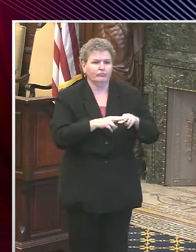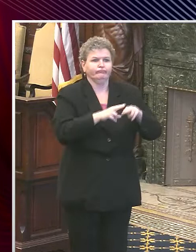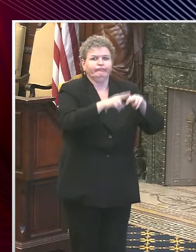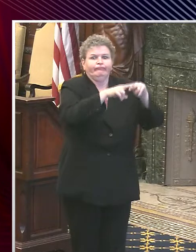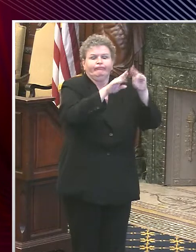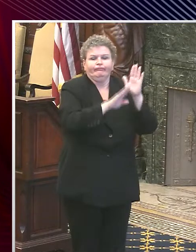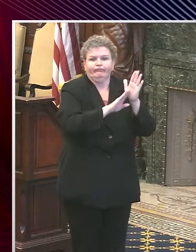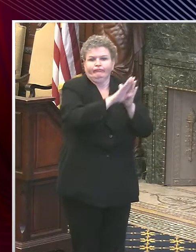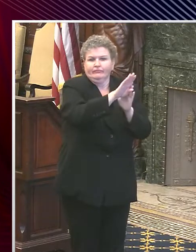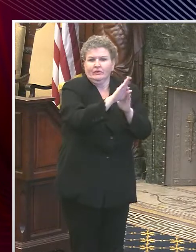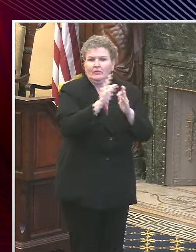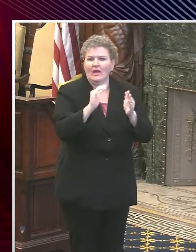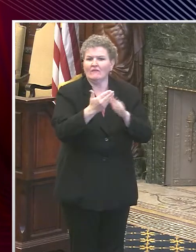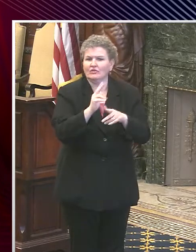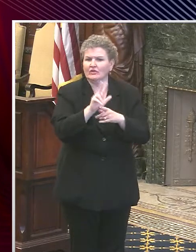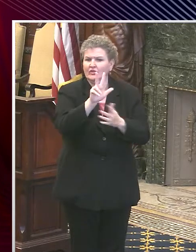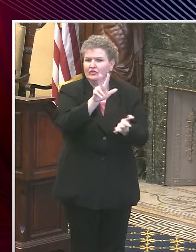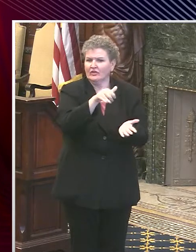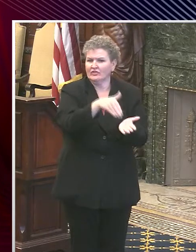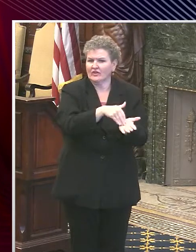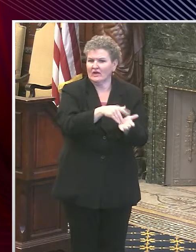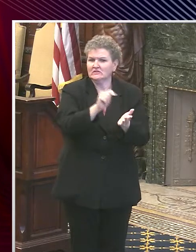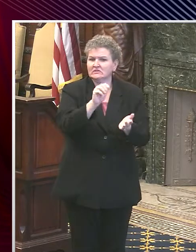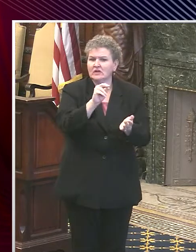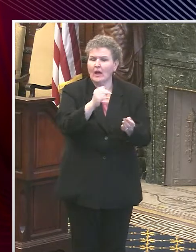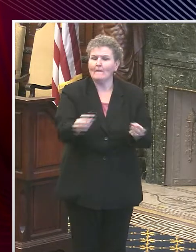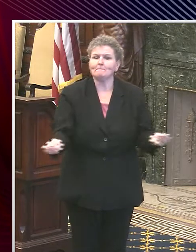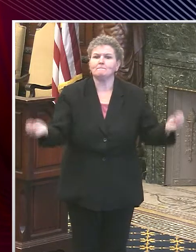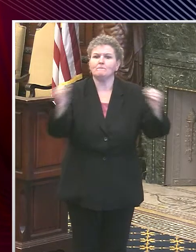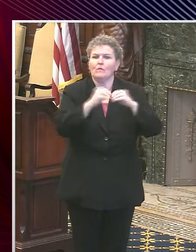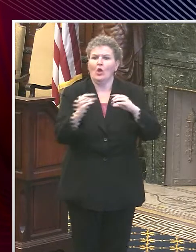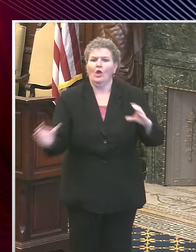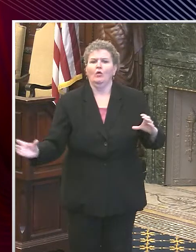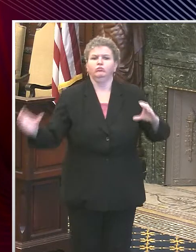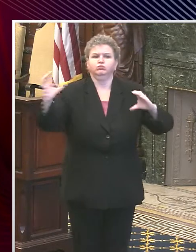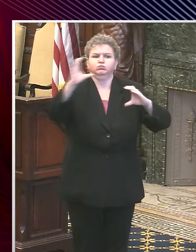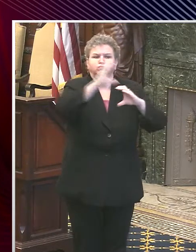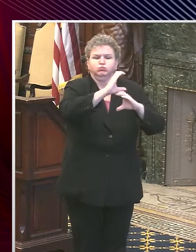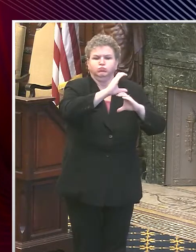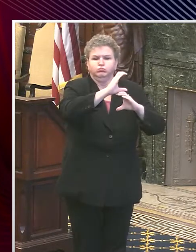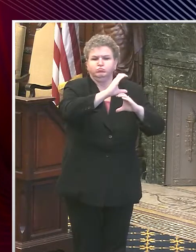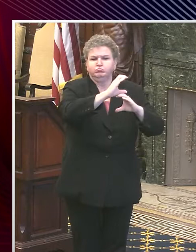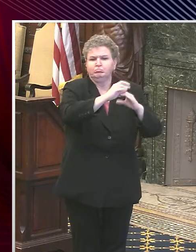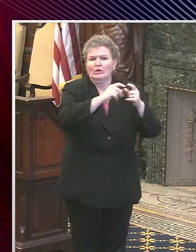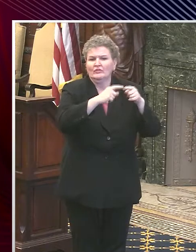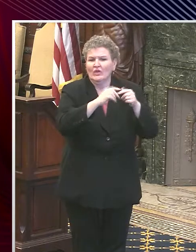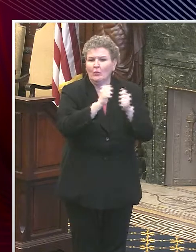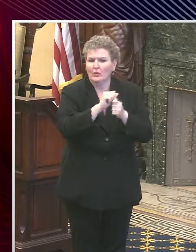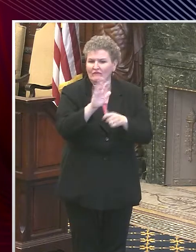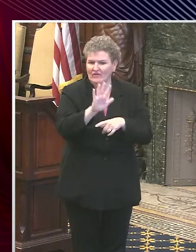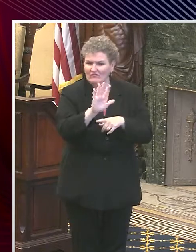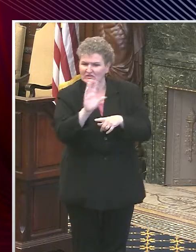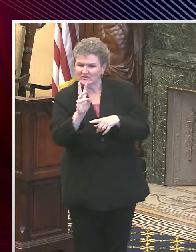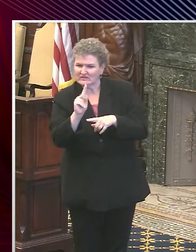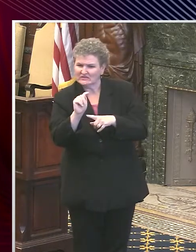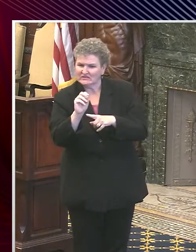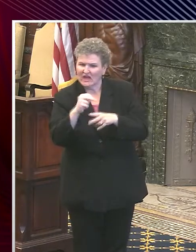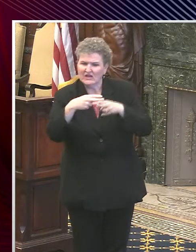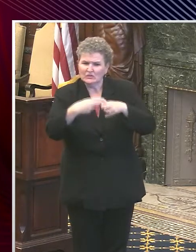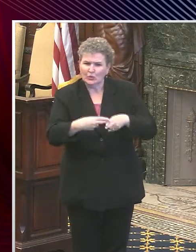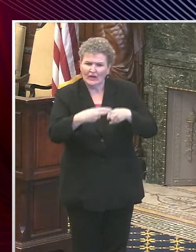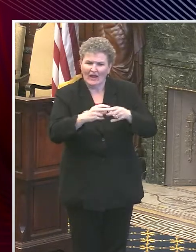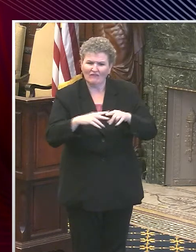about 3,000 tons more per week. Some weeks we're as much as 5,000 or 6,000 tons, as you can see in July